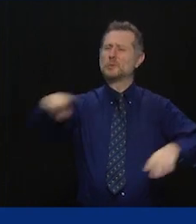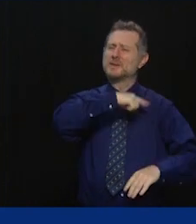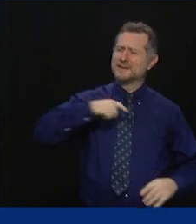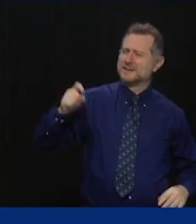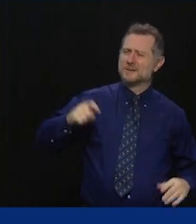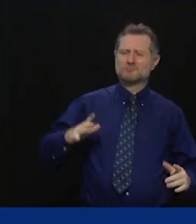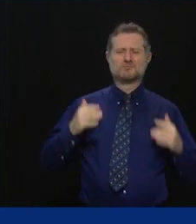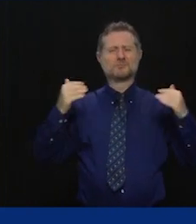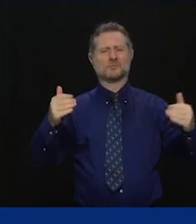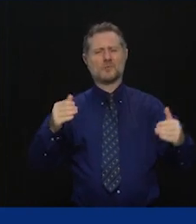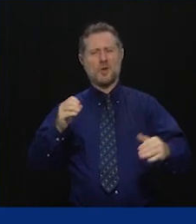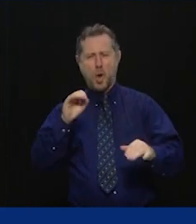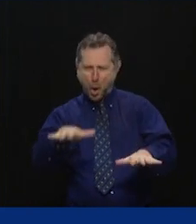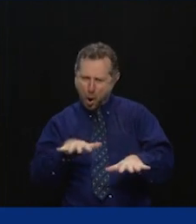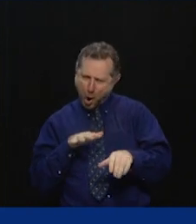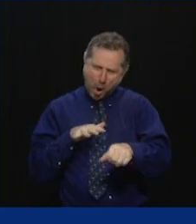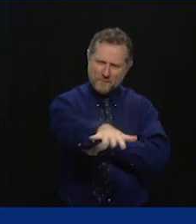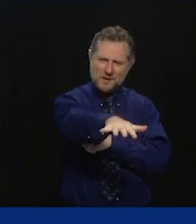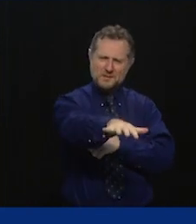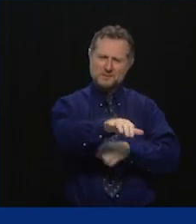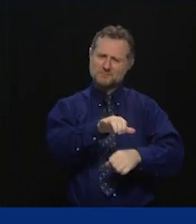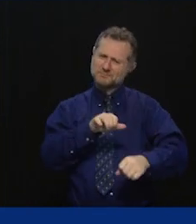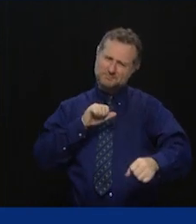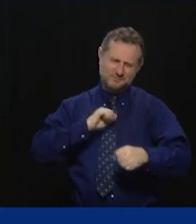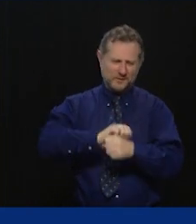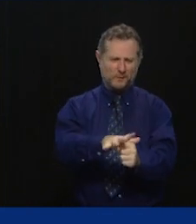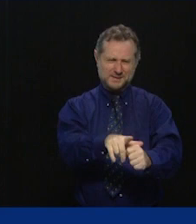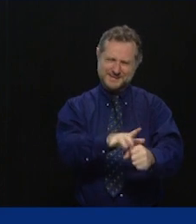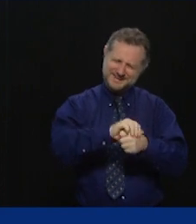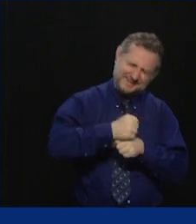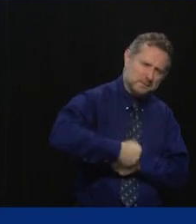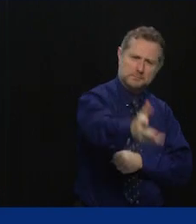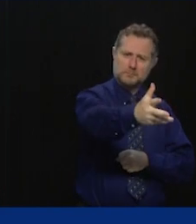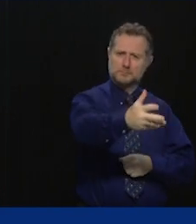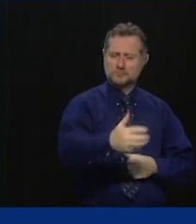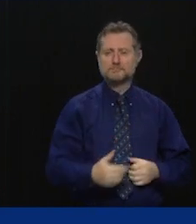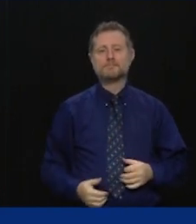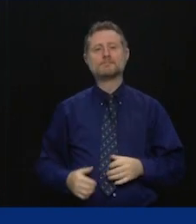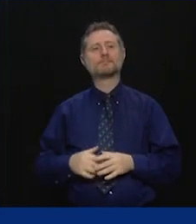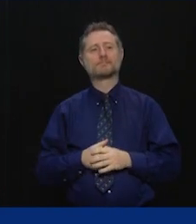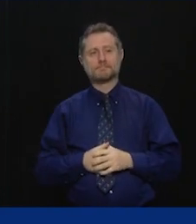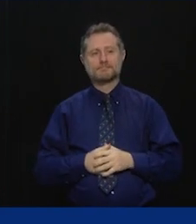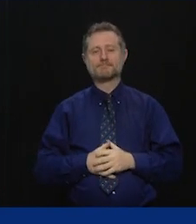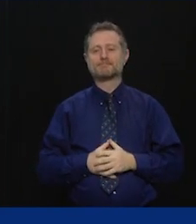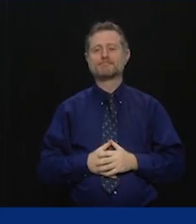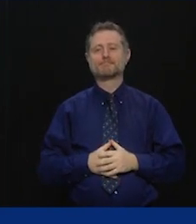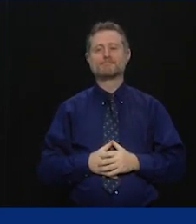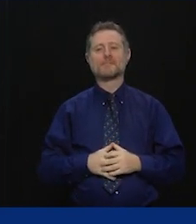defeat this COVID pandemic. Very good.